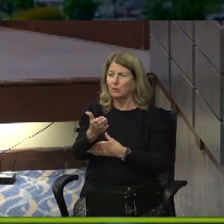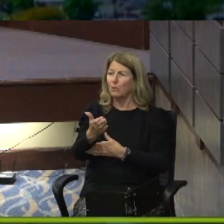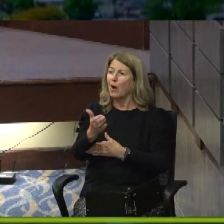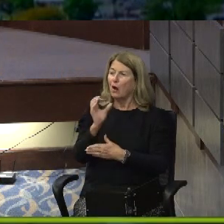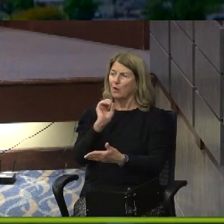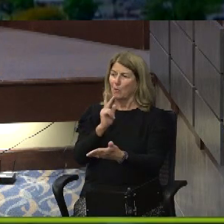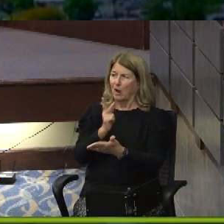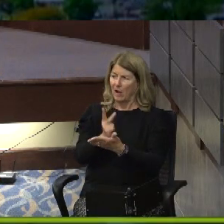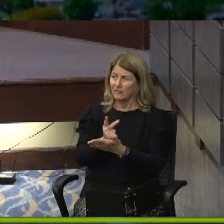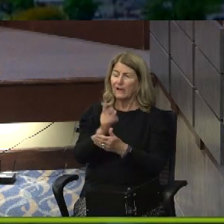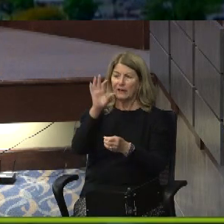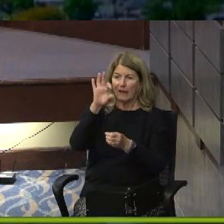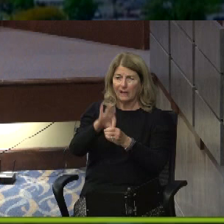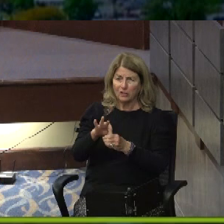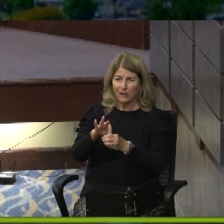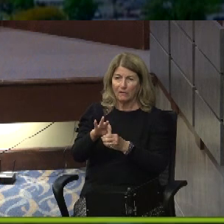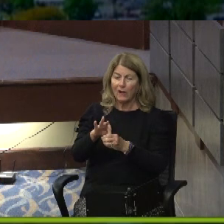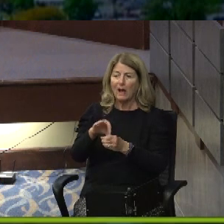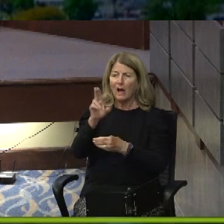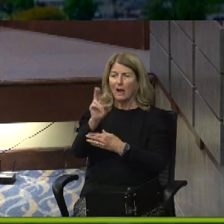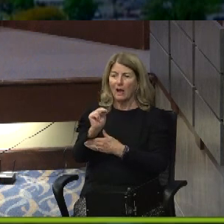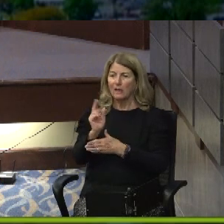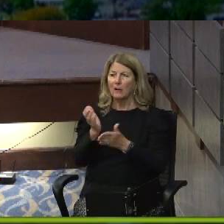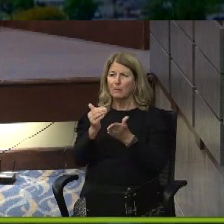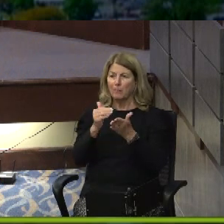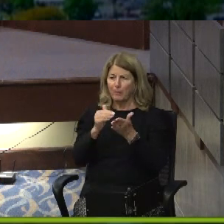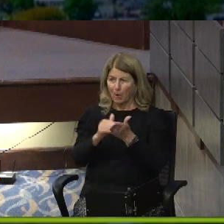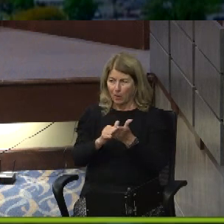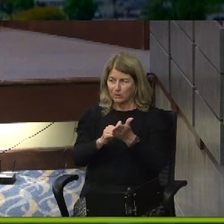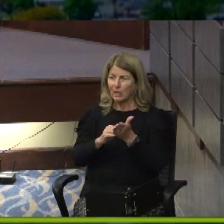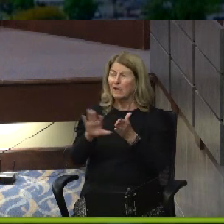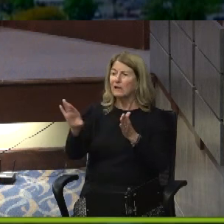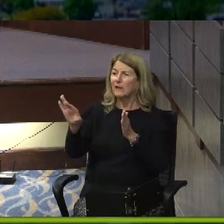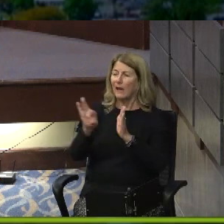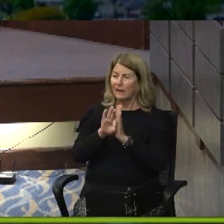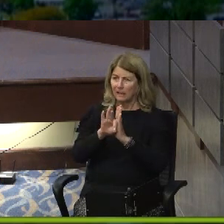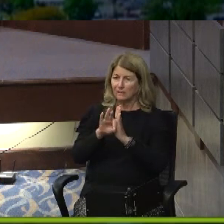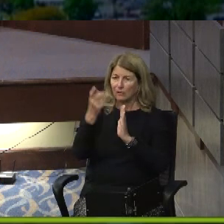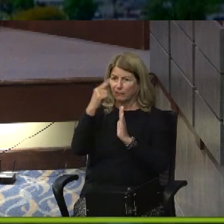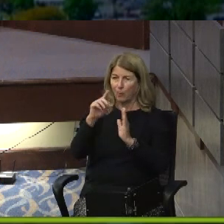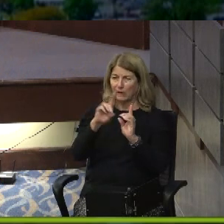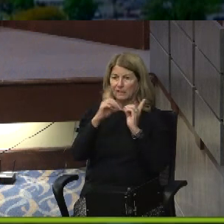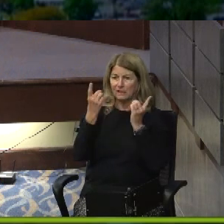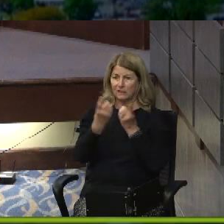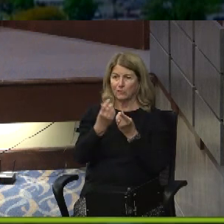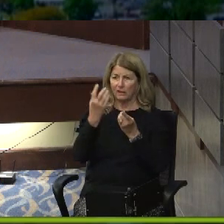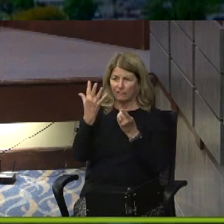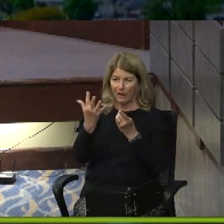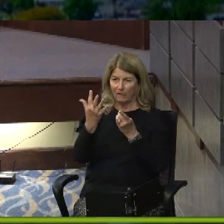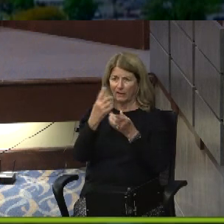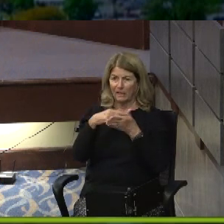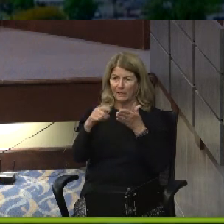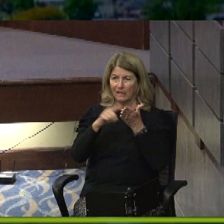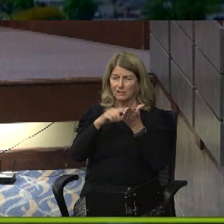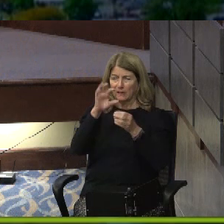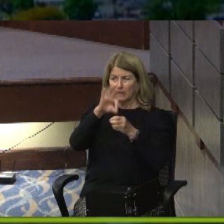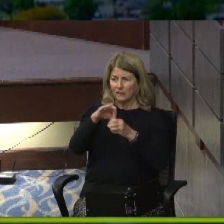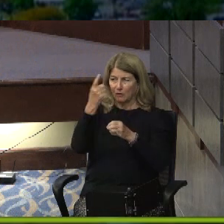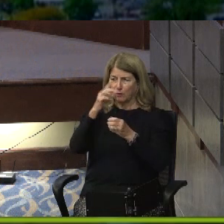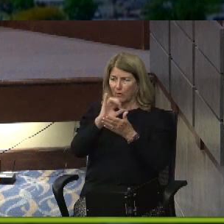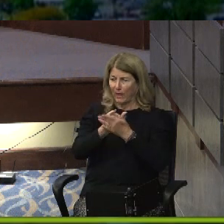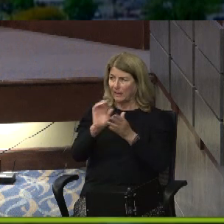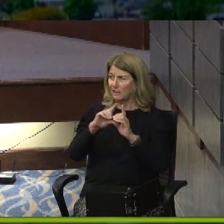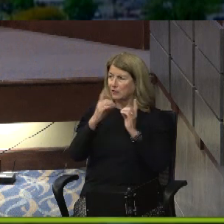an unopposed candidate for the position of Council District 5 and canceling the election for that district. That's for you, Councilmember